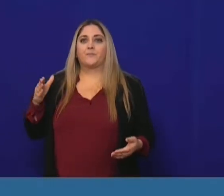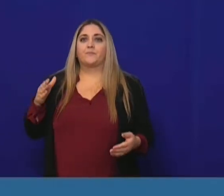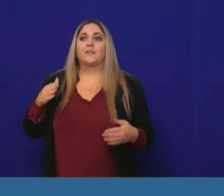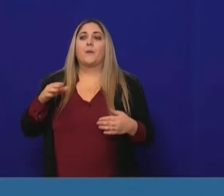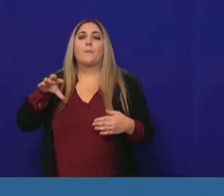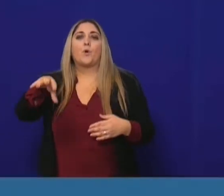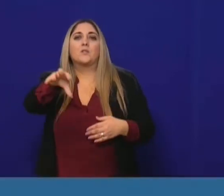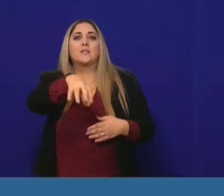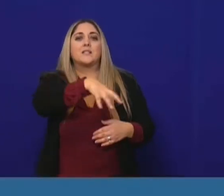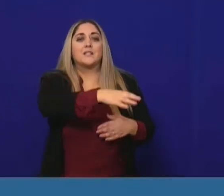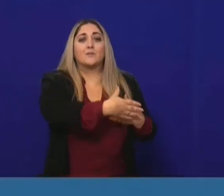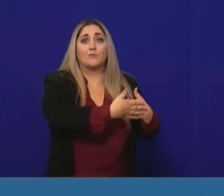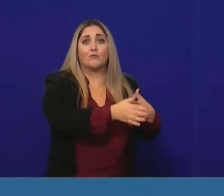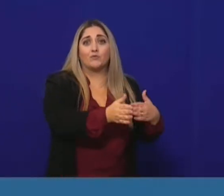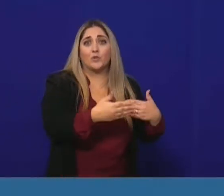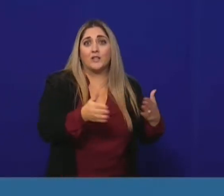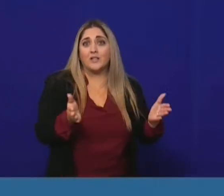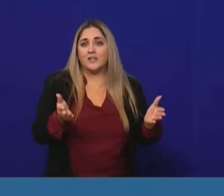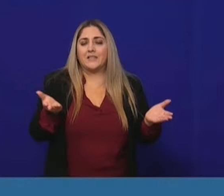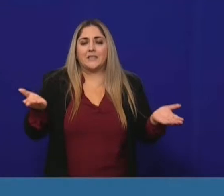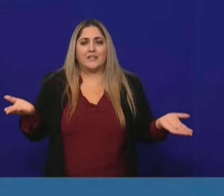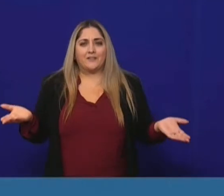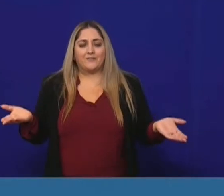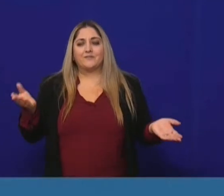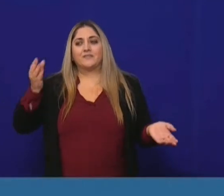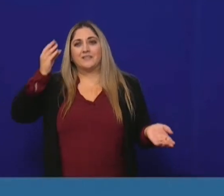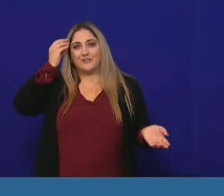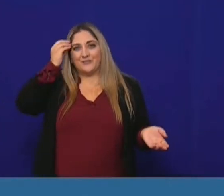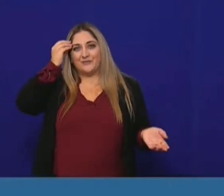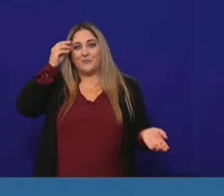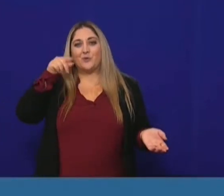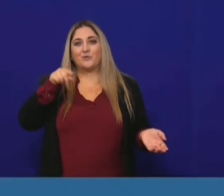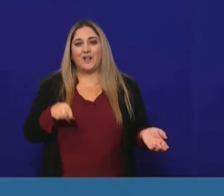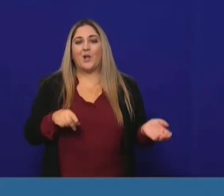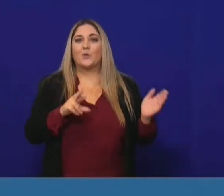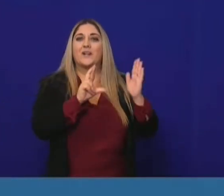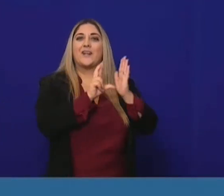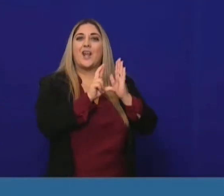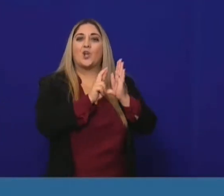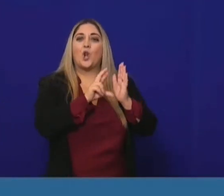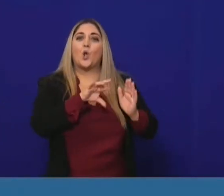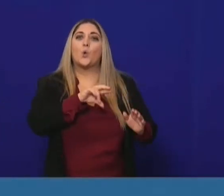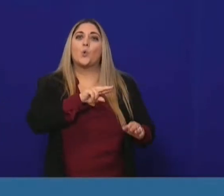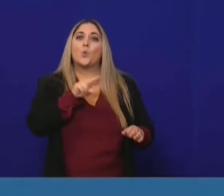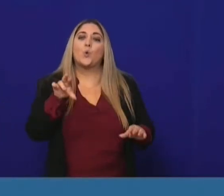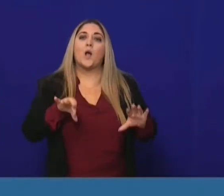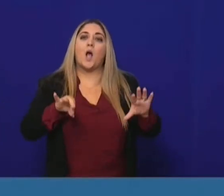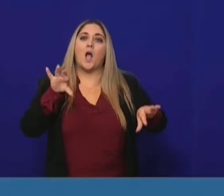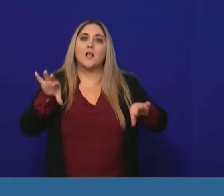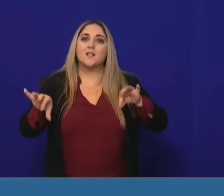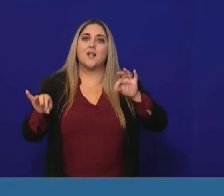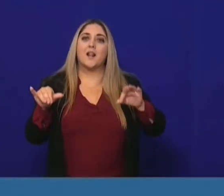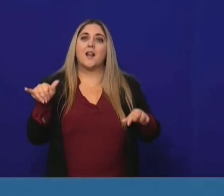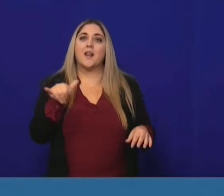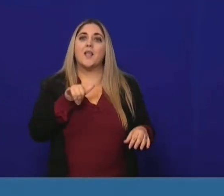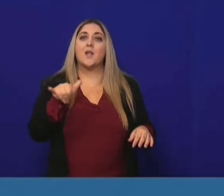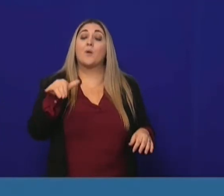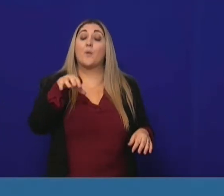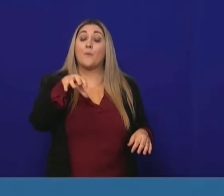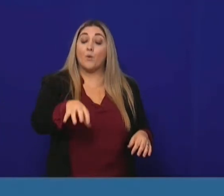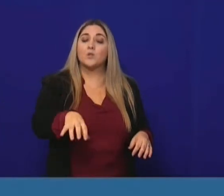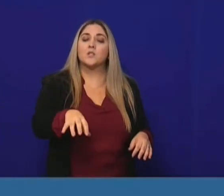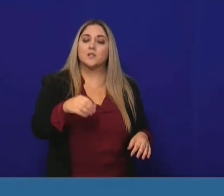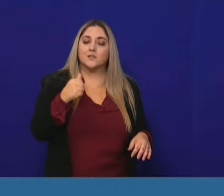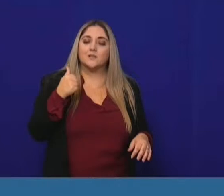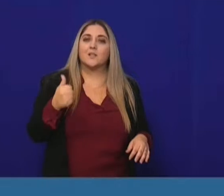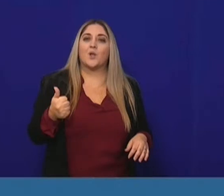miftuħin ukoll biex intom tkun tistgħu tħarsu lejn dawn l-standards u tażlu fejn huma dawk il-postijiet li qegħdin jimxu ma' dawn